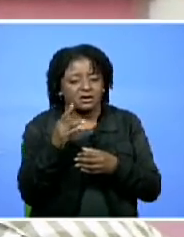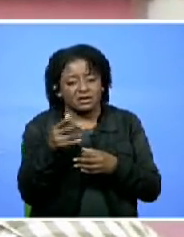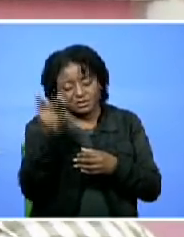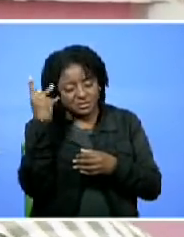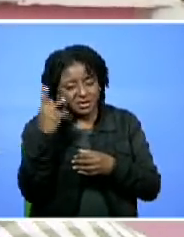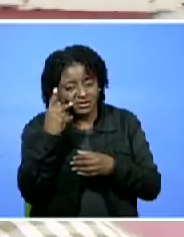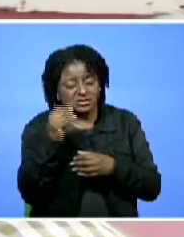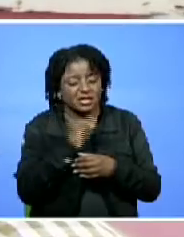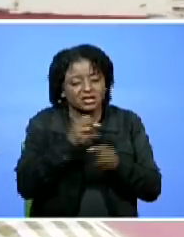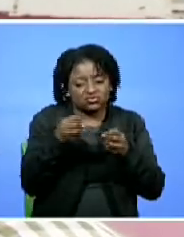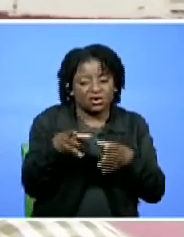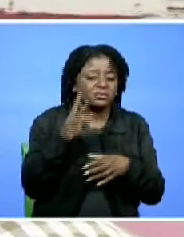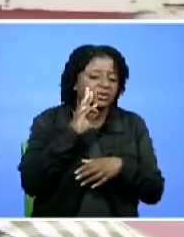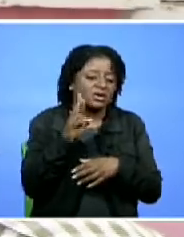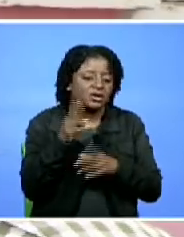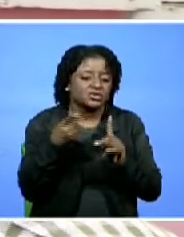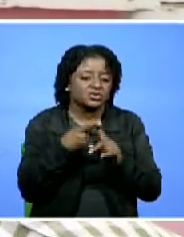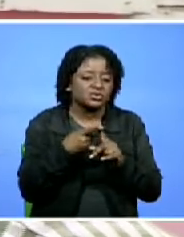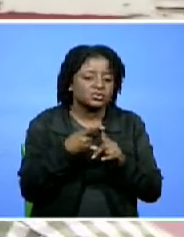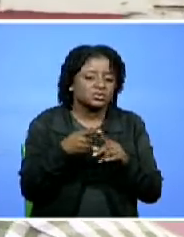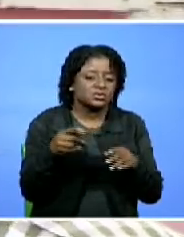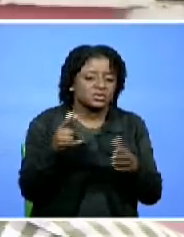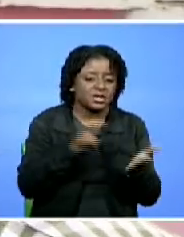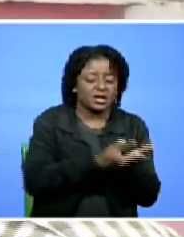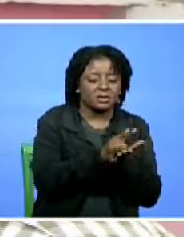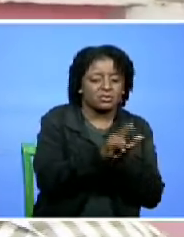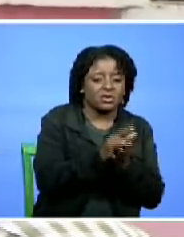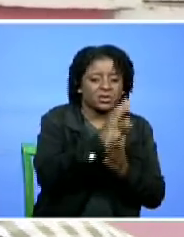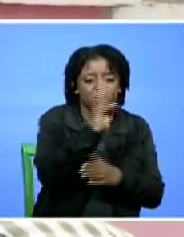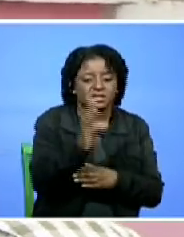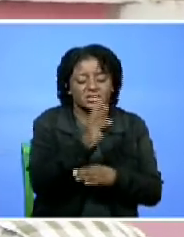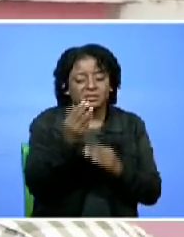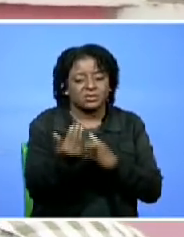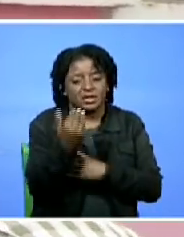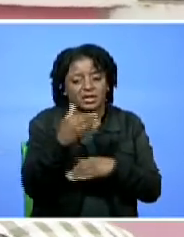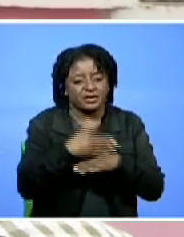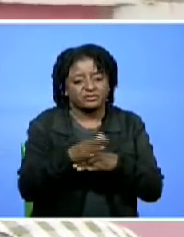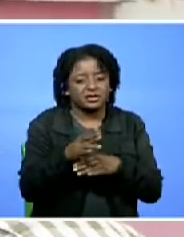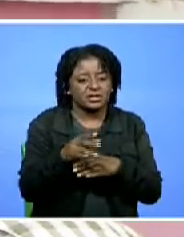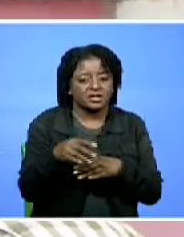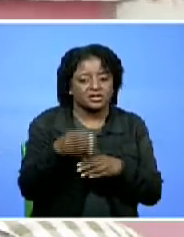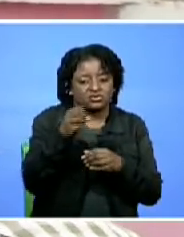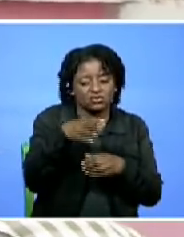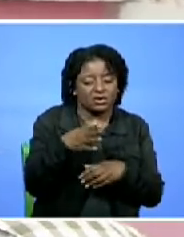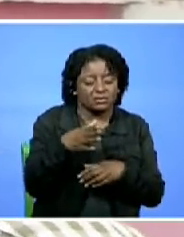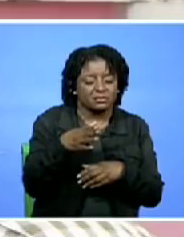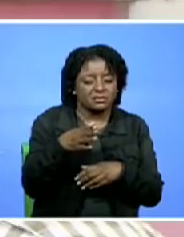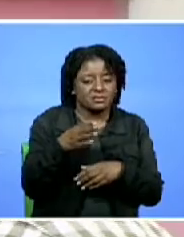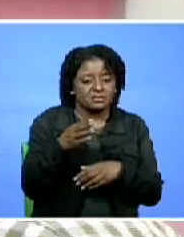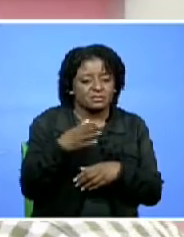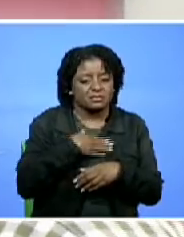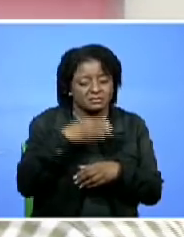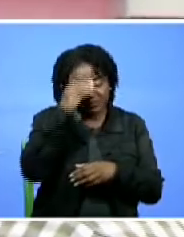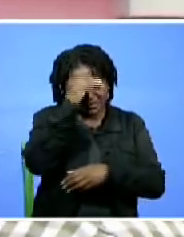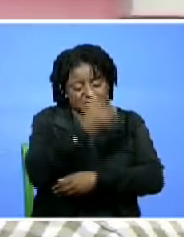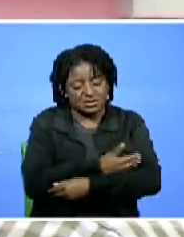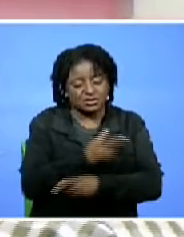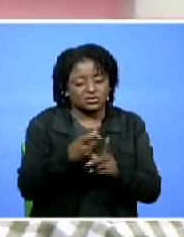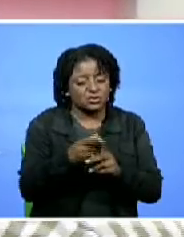morning. After I dropped my son off on the bus, I dropped her to the airport. She didn't say goodbye. She